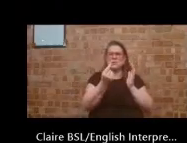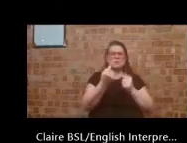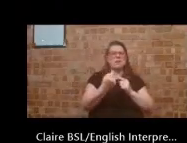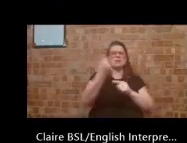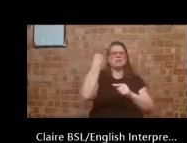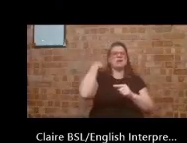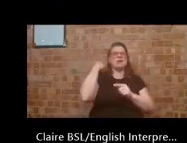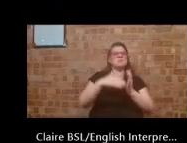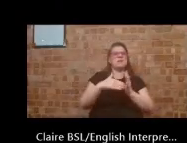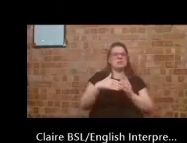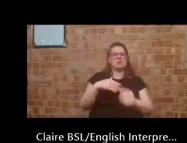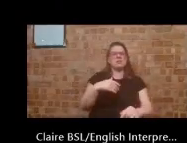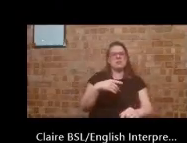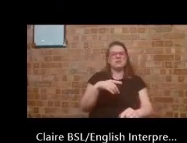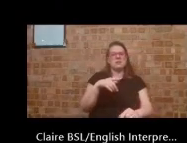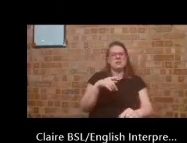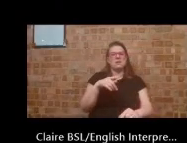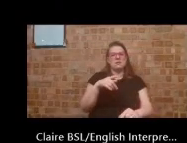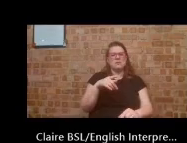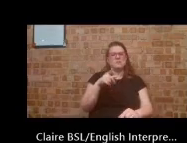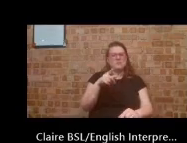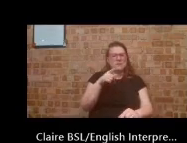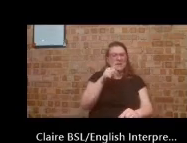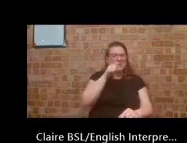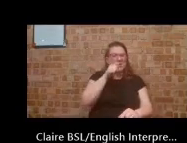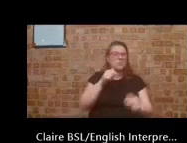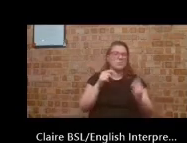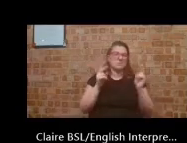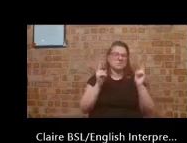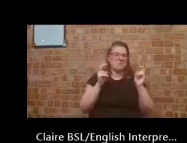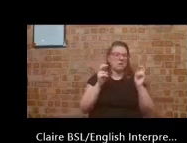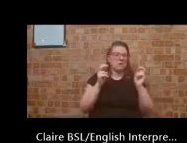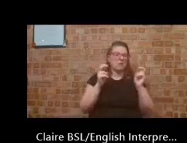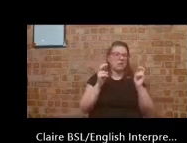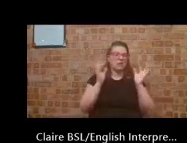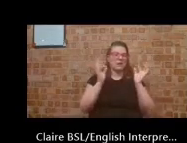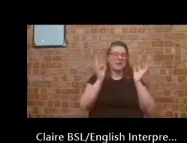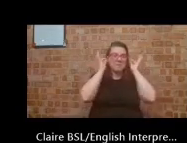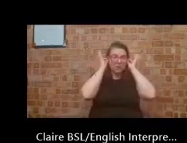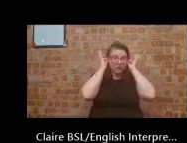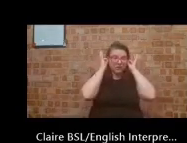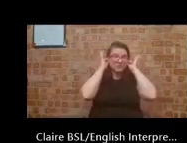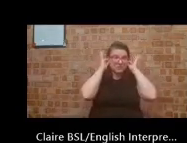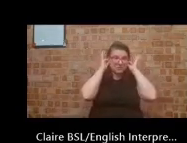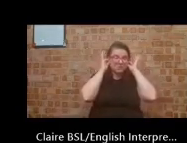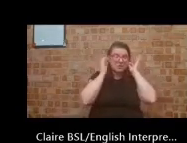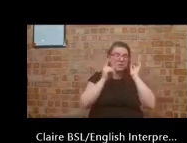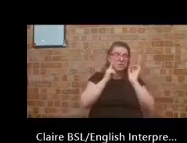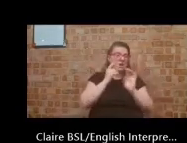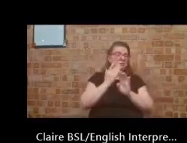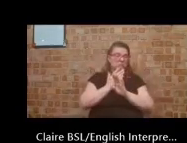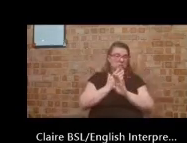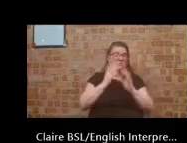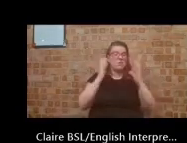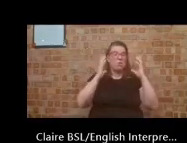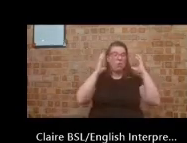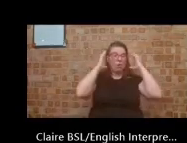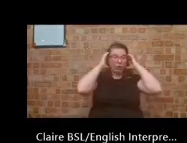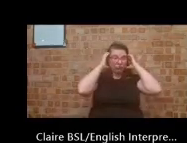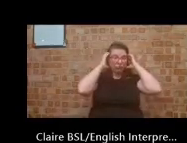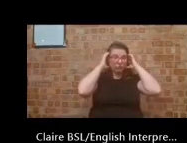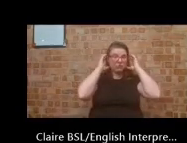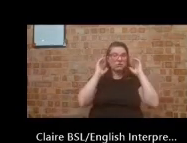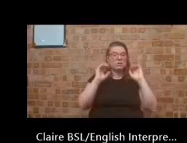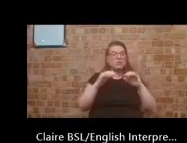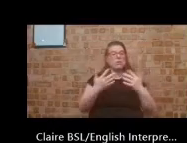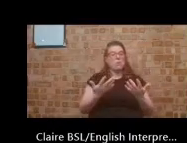time. There's obviously your typical sort of earbuds, which go in the ear. There's headphones that go on the ear. There's